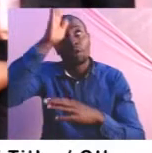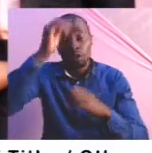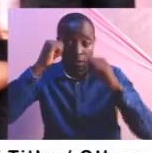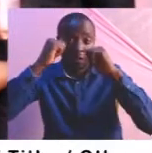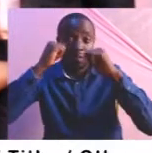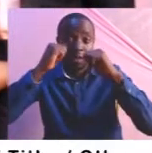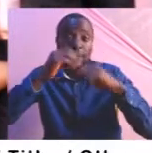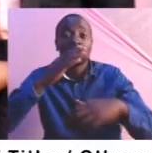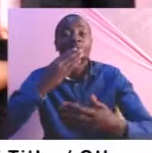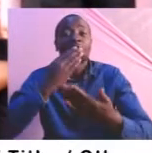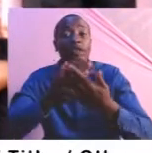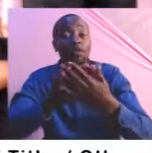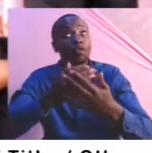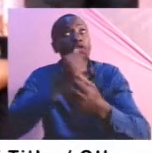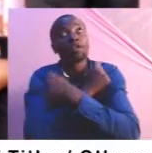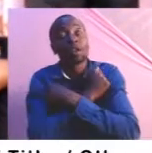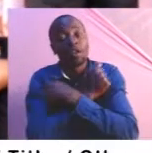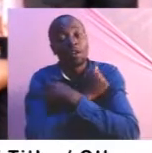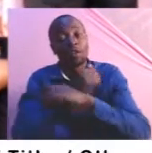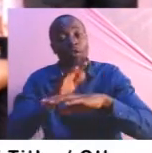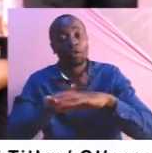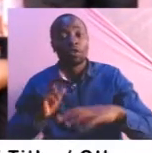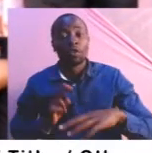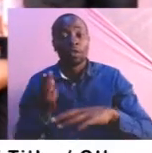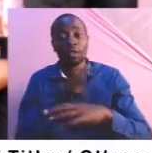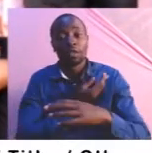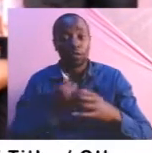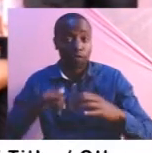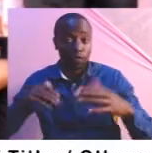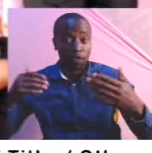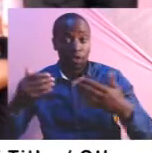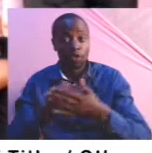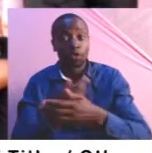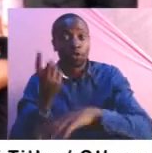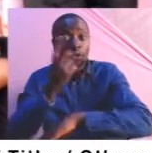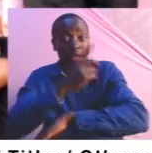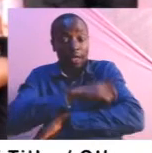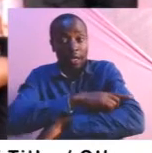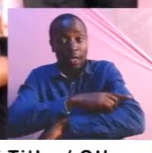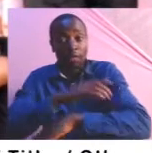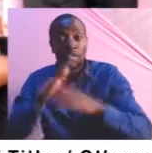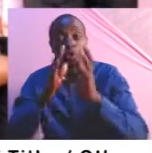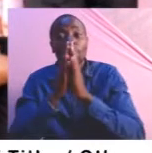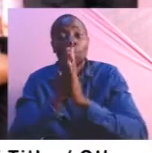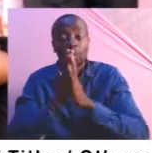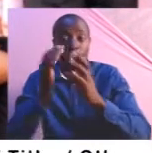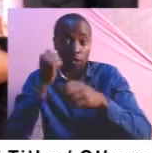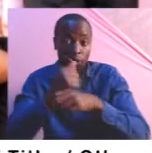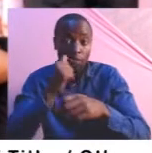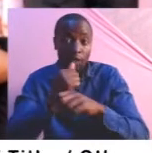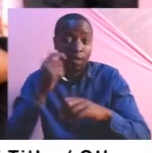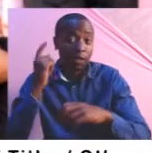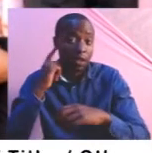thank you for your loving kindness upon us and even for this new day. Father, we pray that you may make our ears